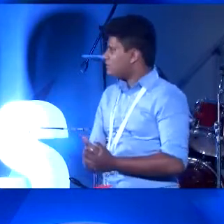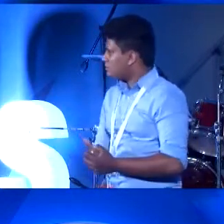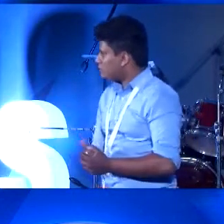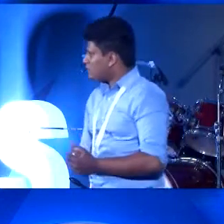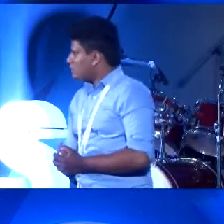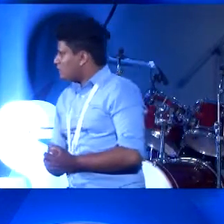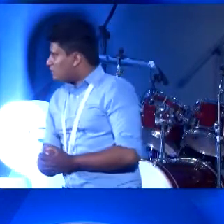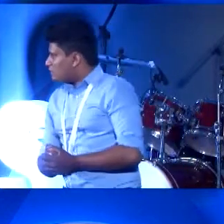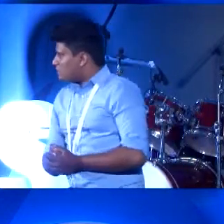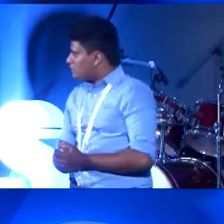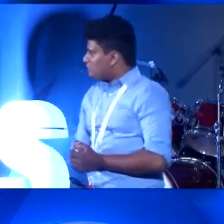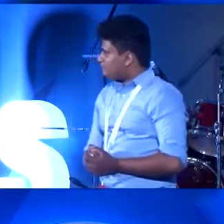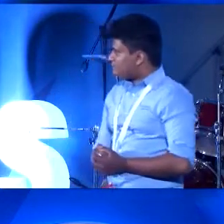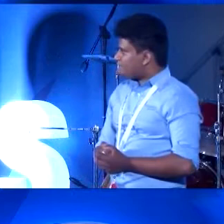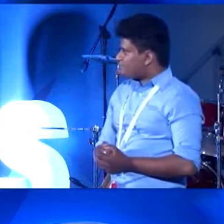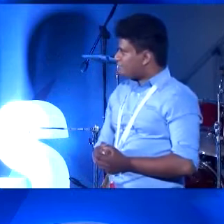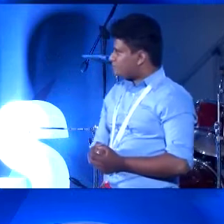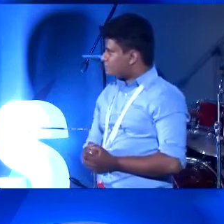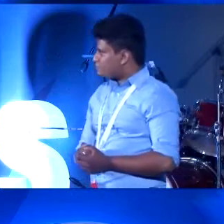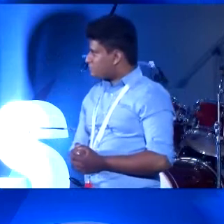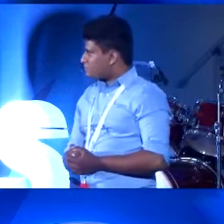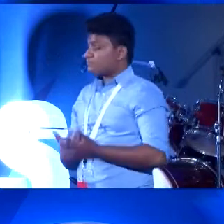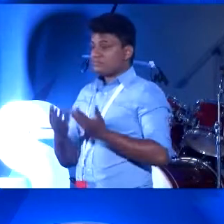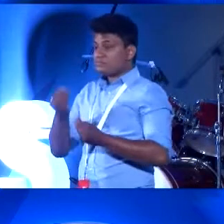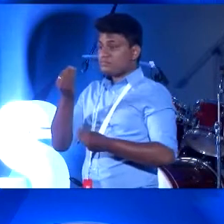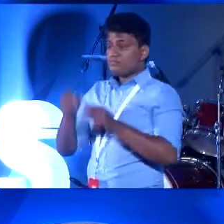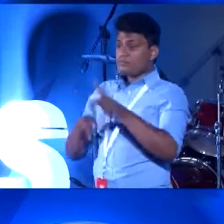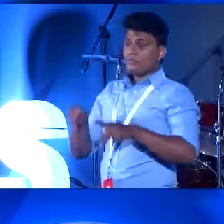people who have eyes but have no vision or perspective?